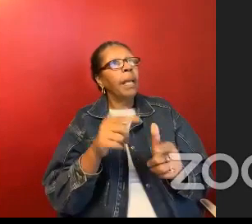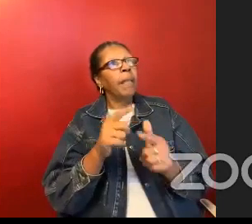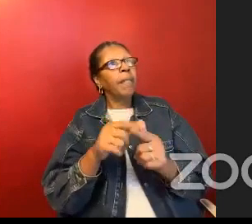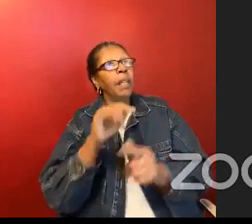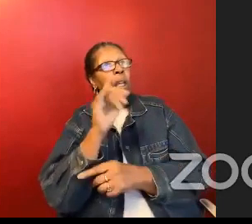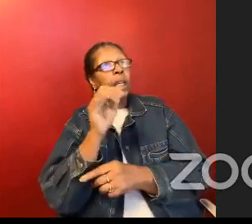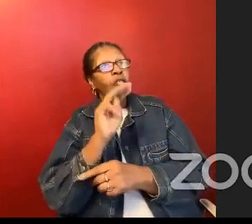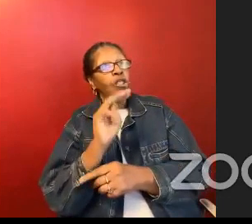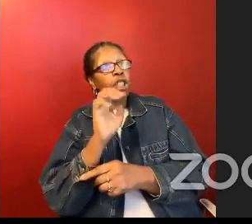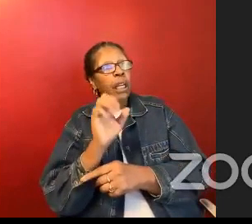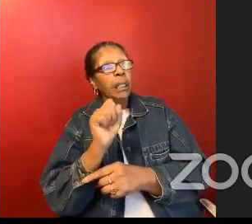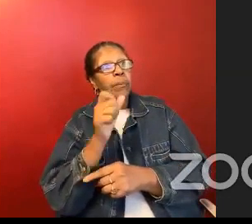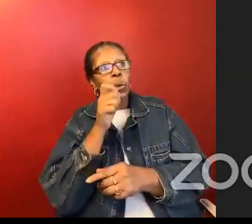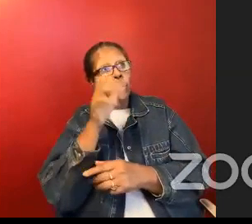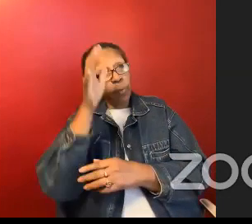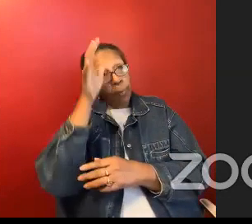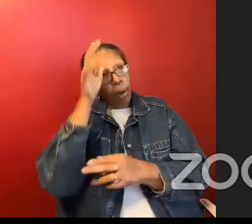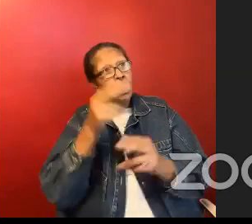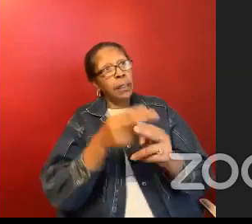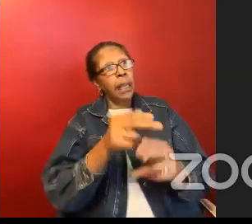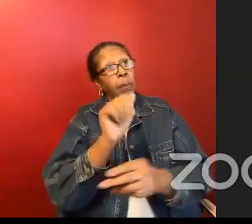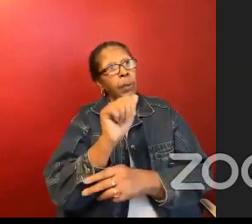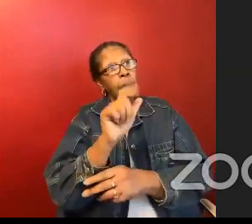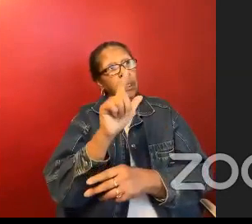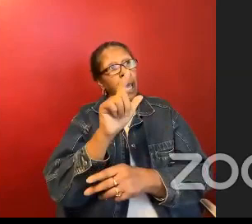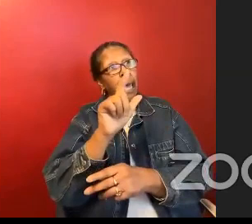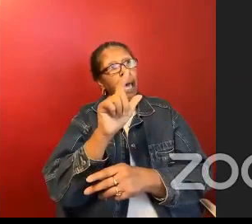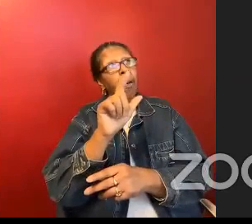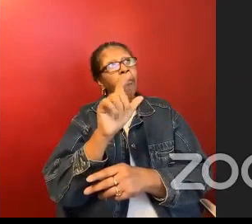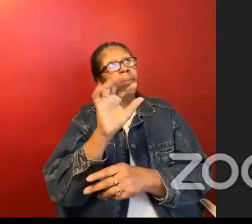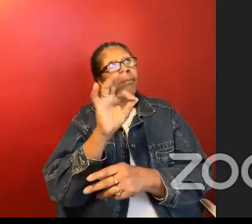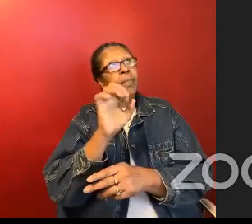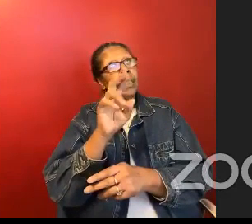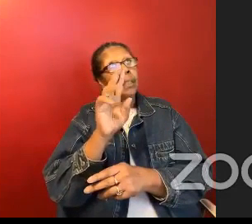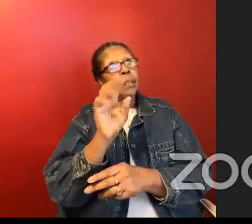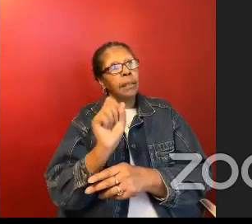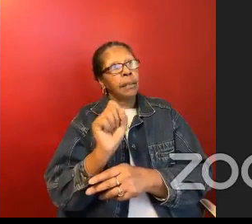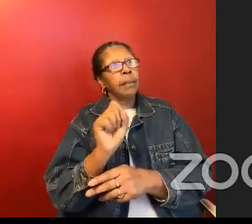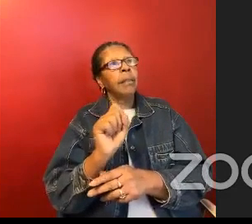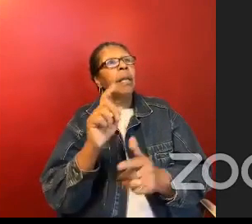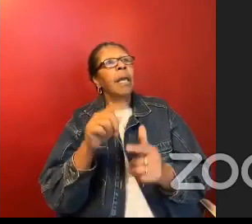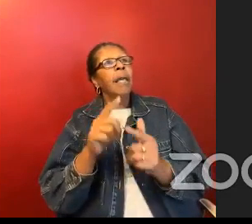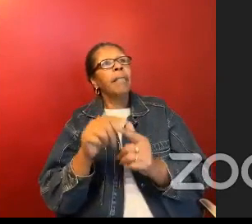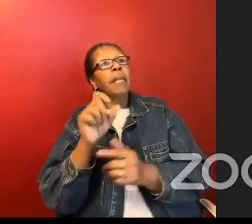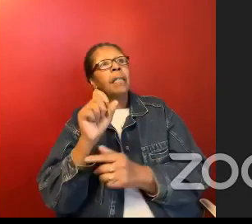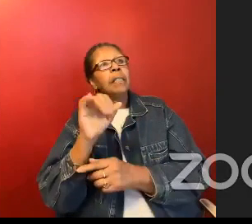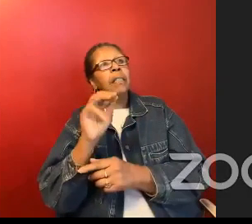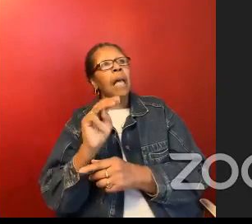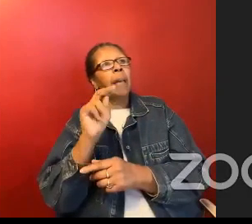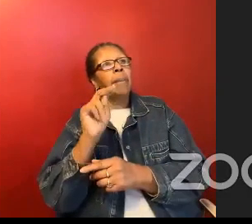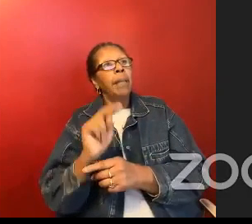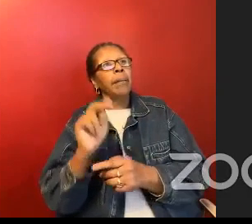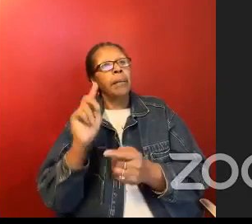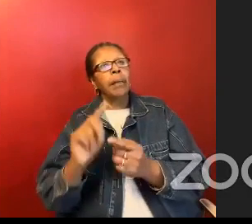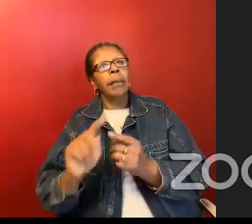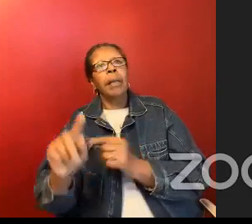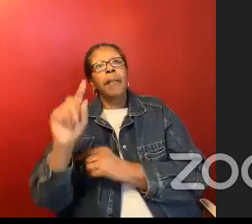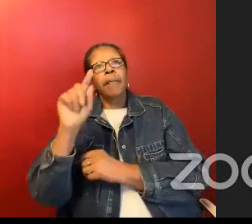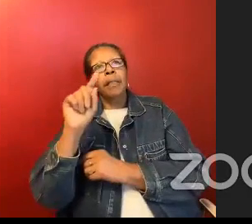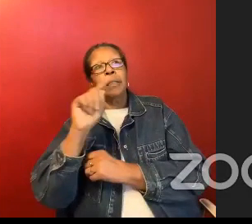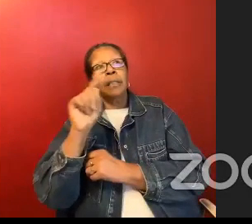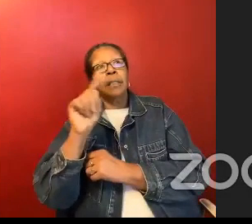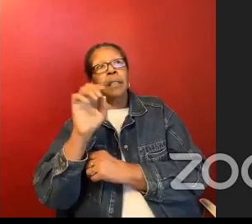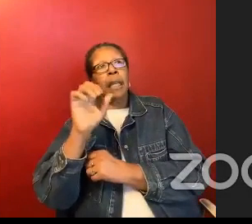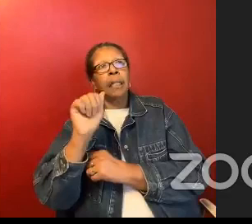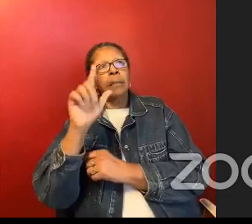Alphaeus, and Thaddeus, whose name was also Judas, and Simon the Zealot. He was the rabble riser.